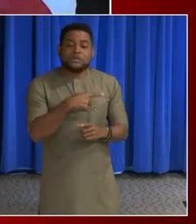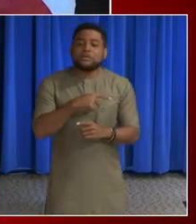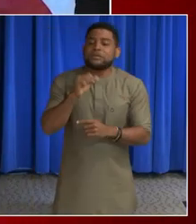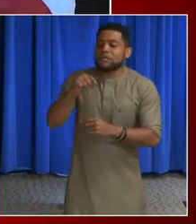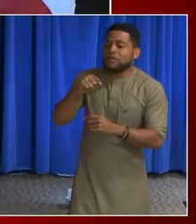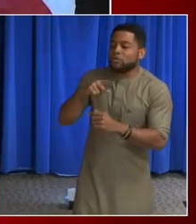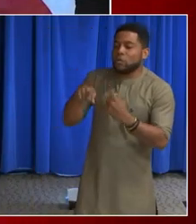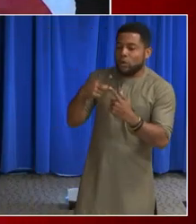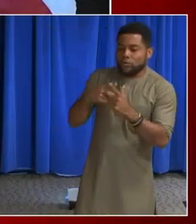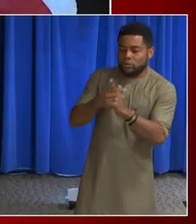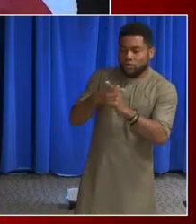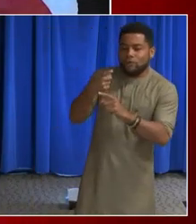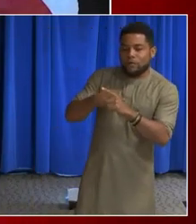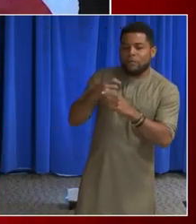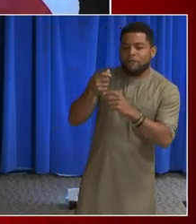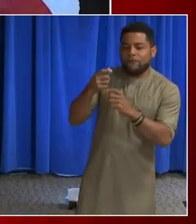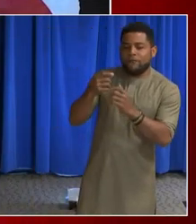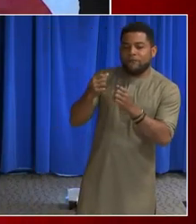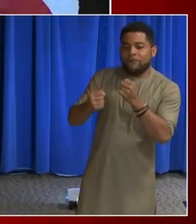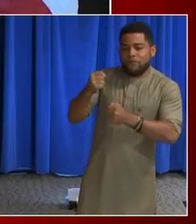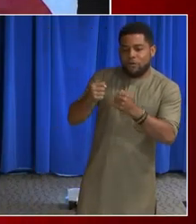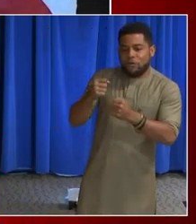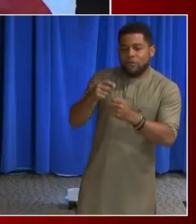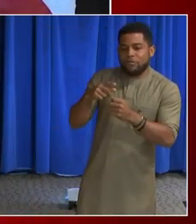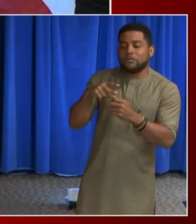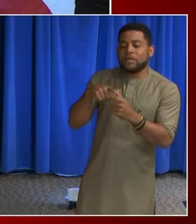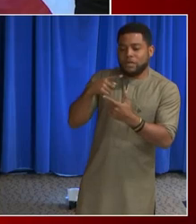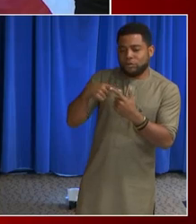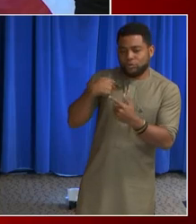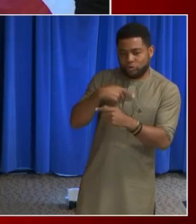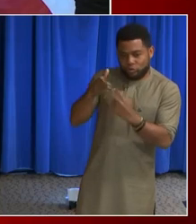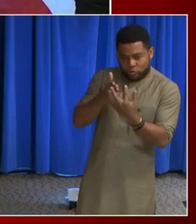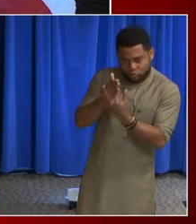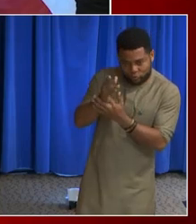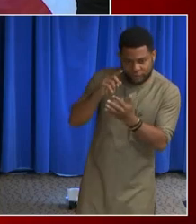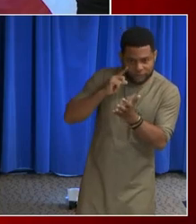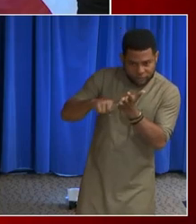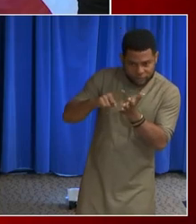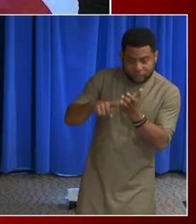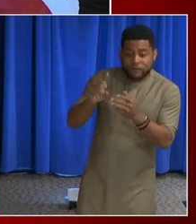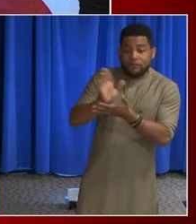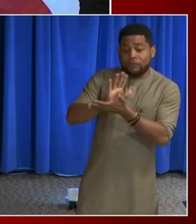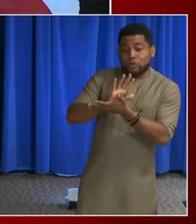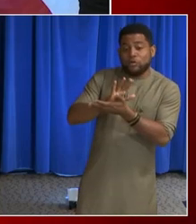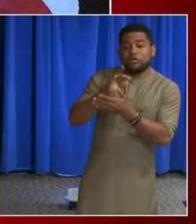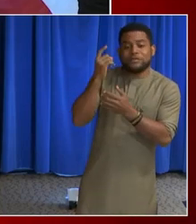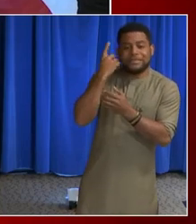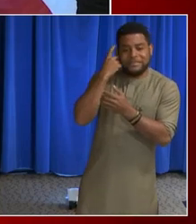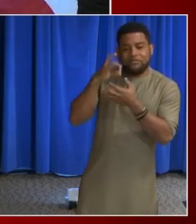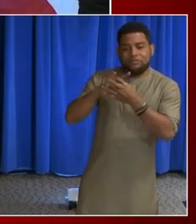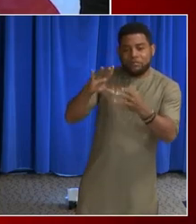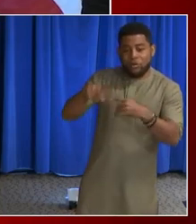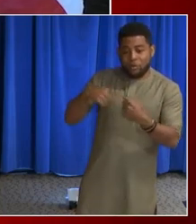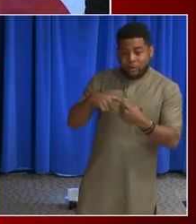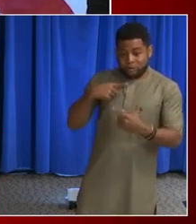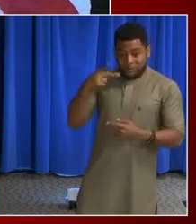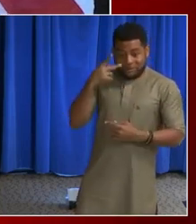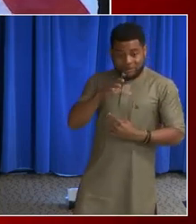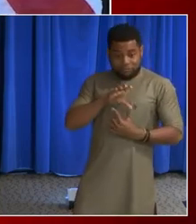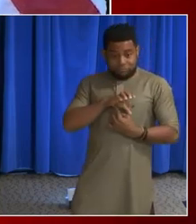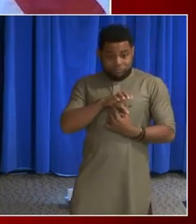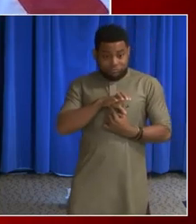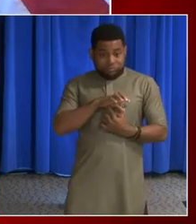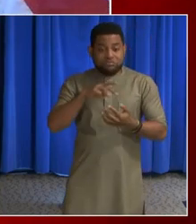the time, and I think that as we go through an investigation, obviously the video has been released, and the body-worn camera is here, which is catching really